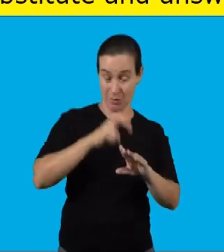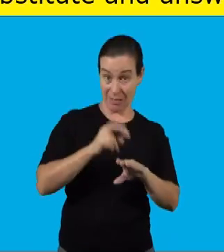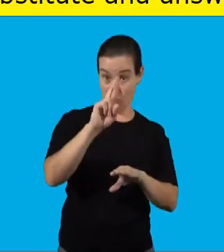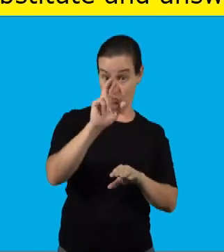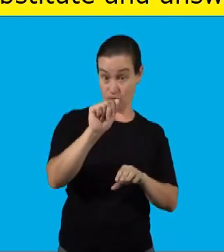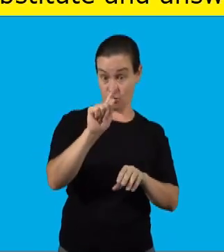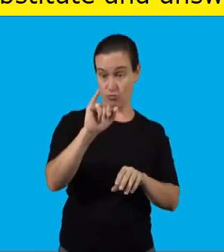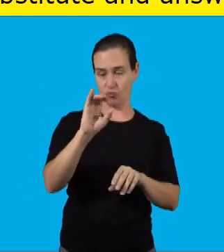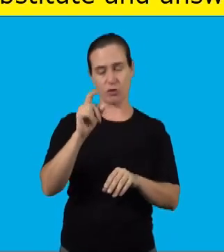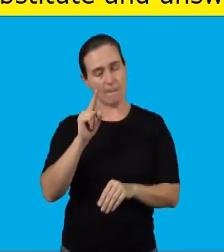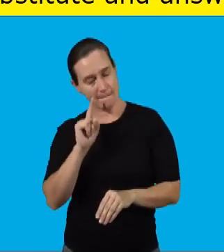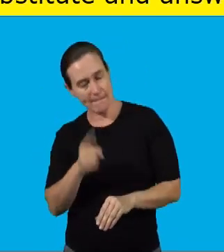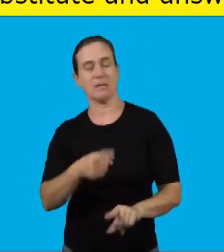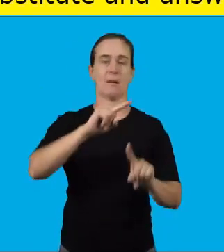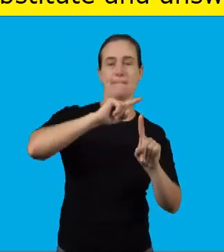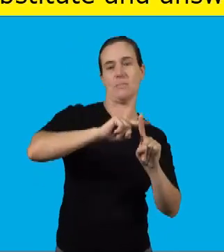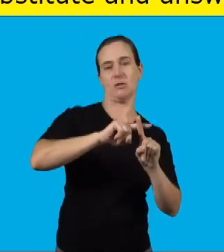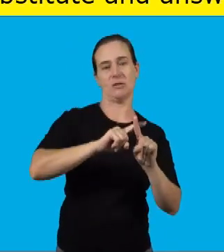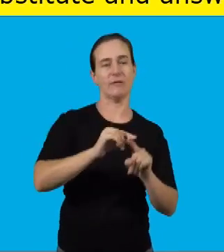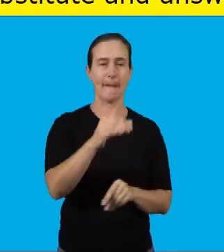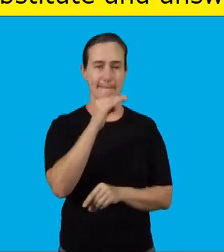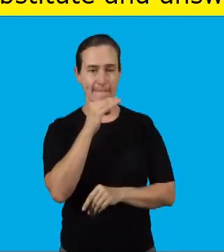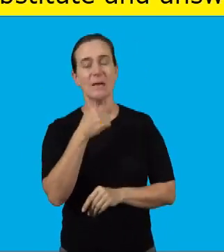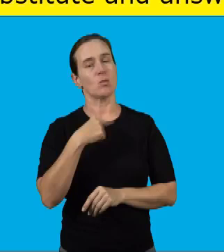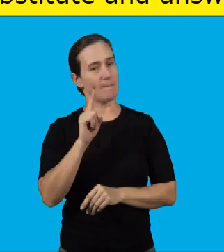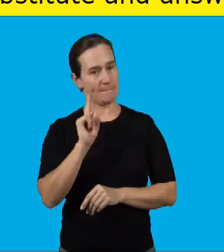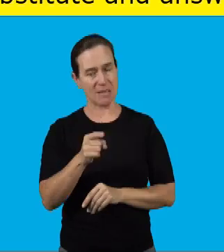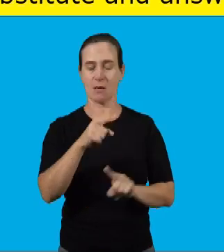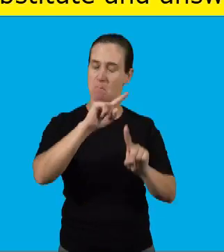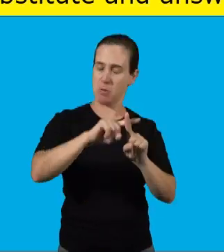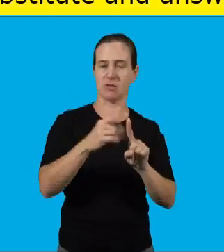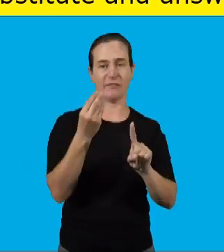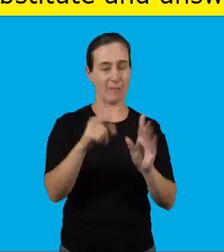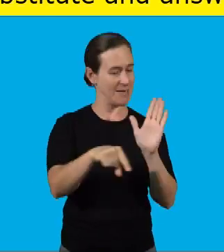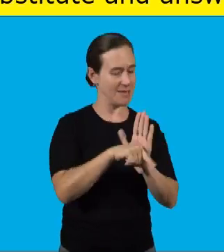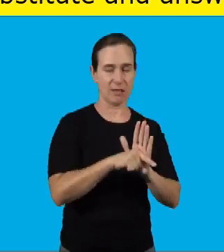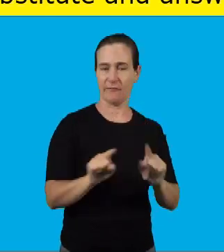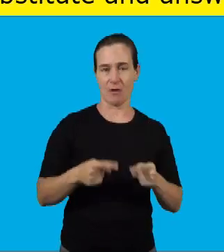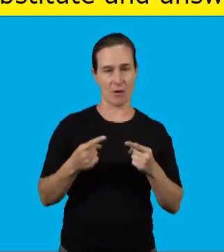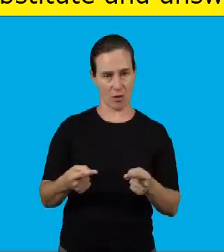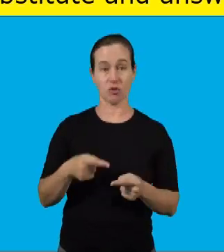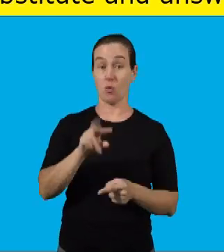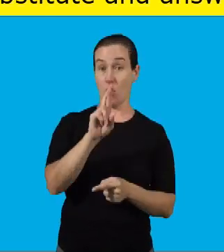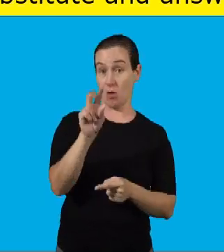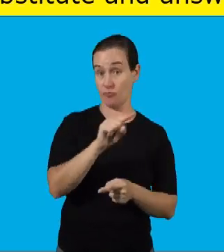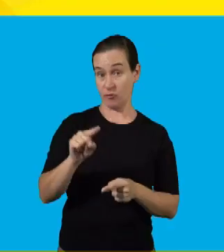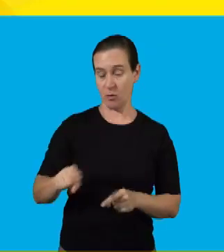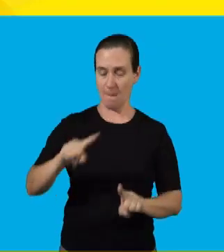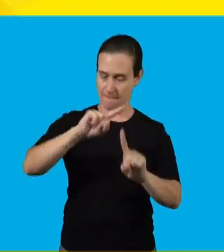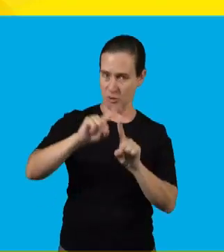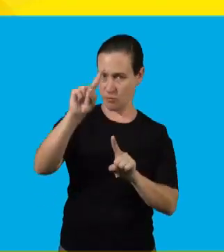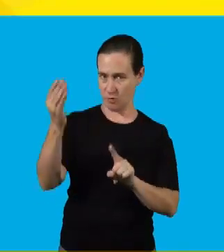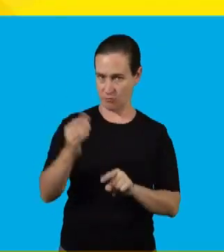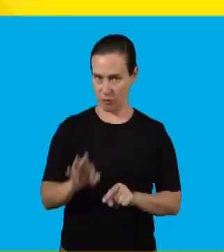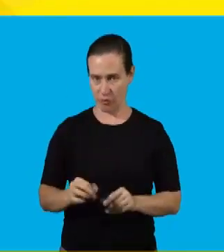to choose an r value that is equals to a positive 1 over 3. What about the